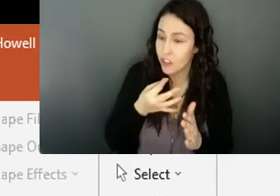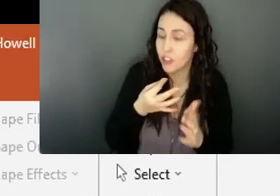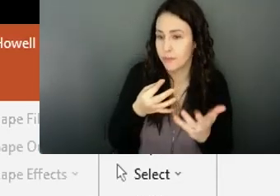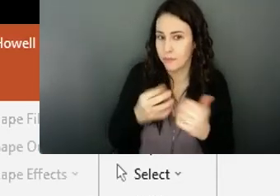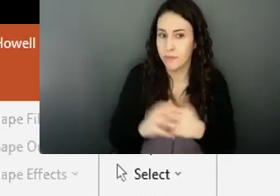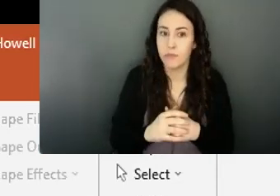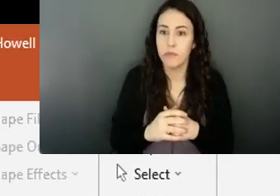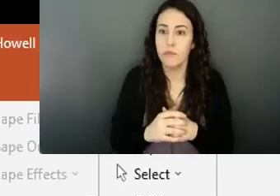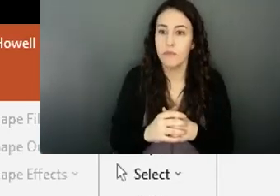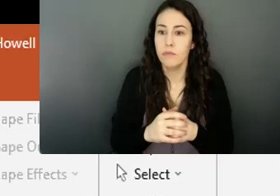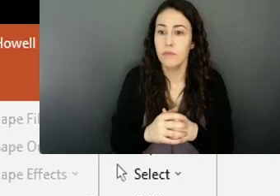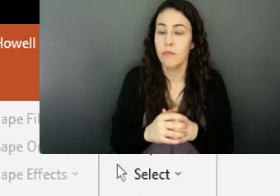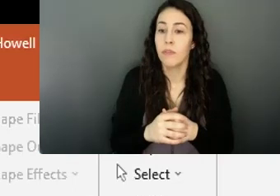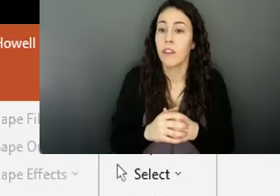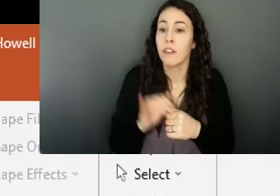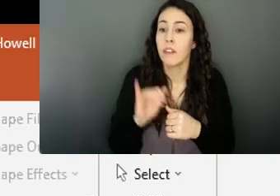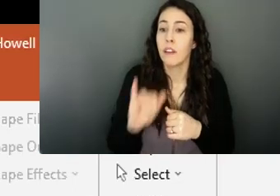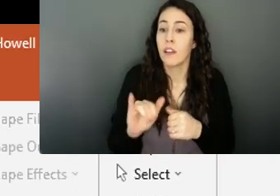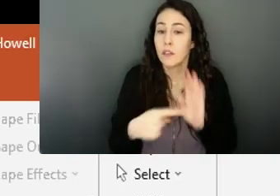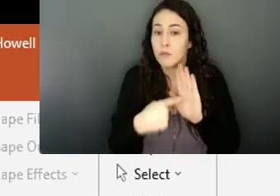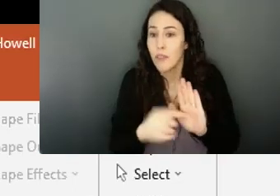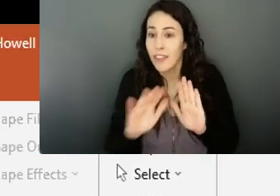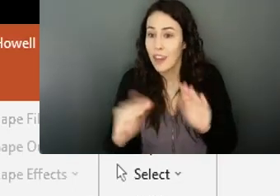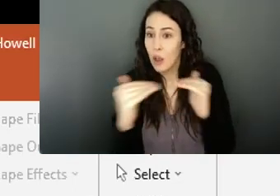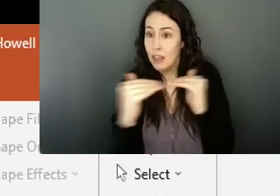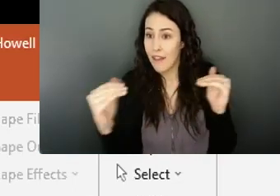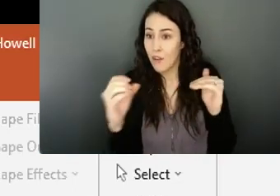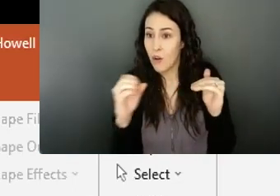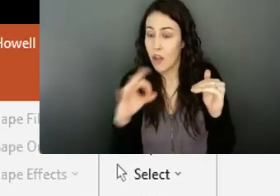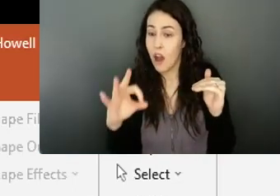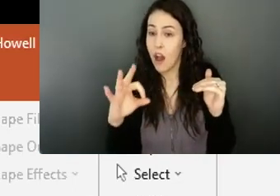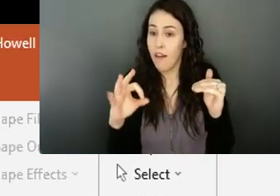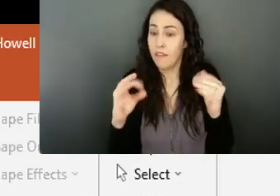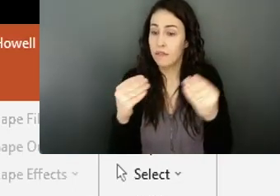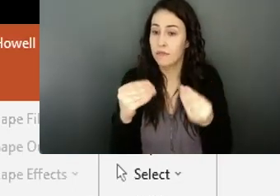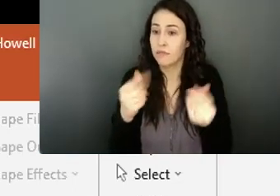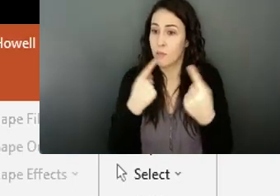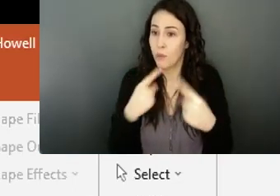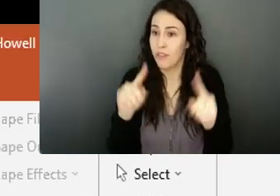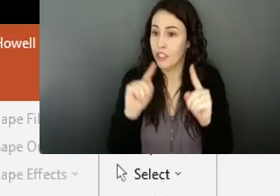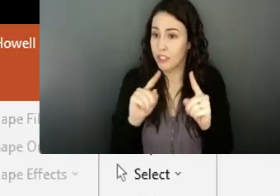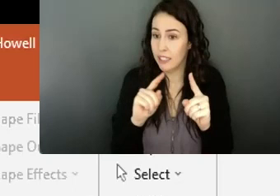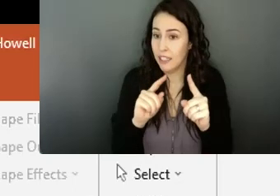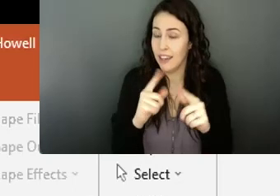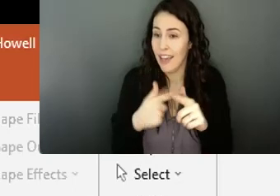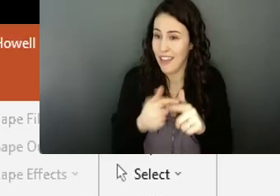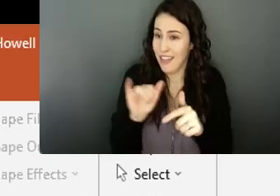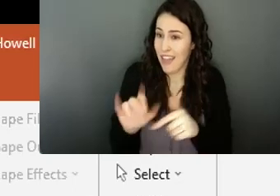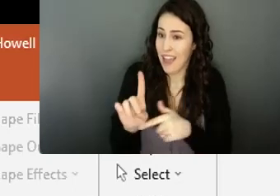of proficiency, and we then use that data to